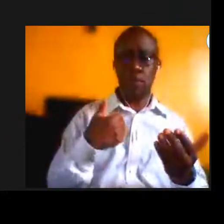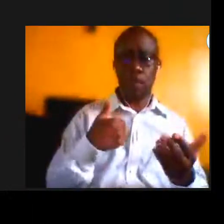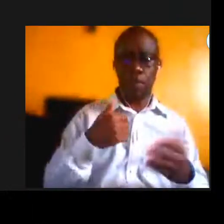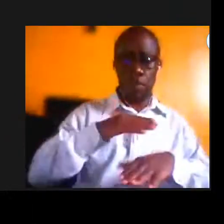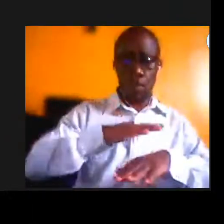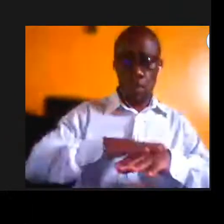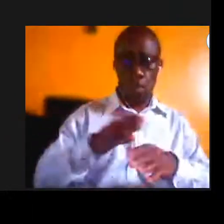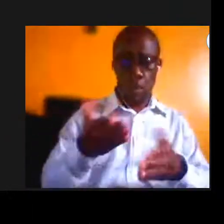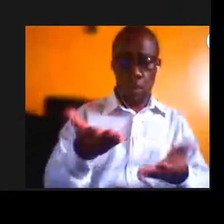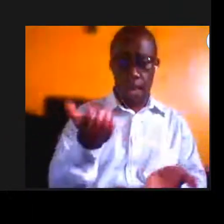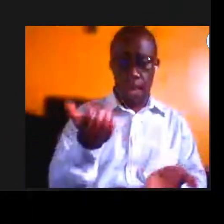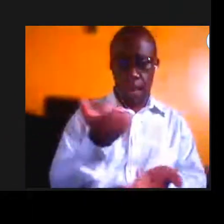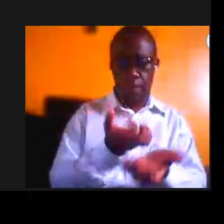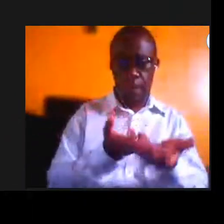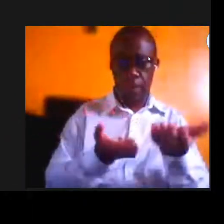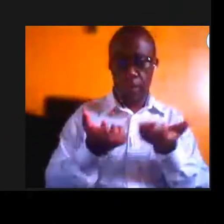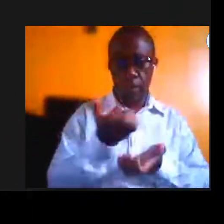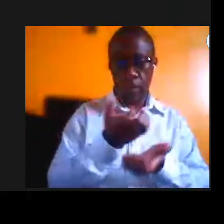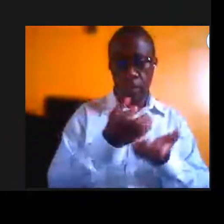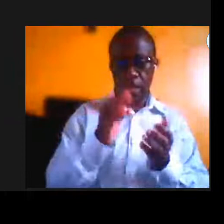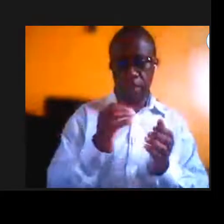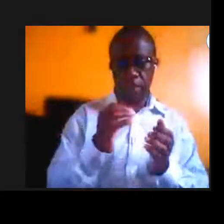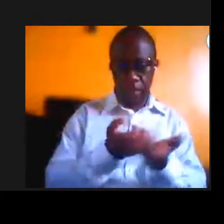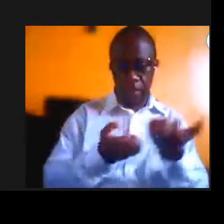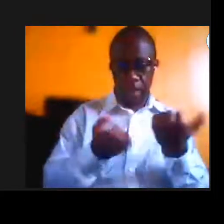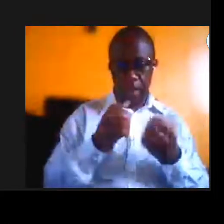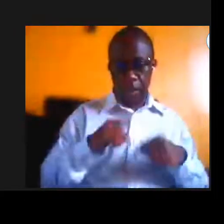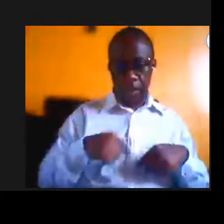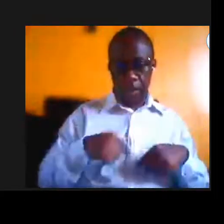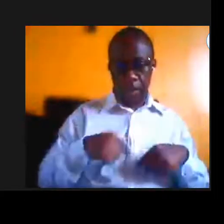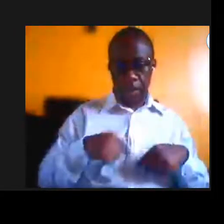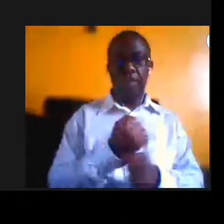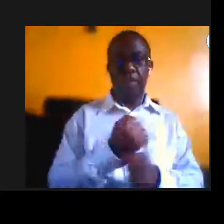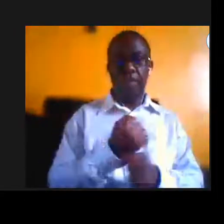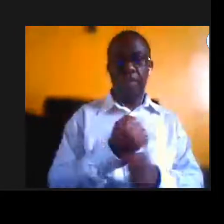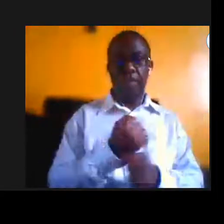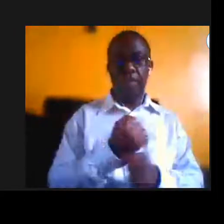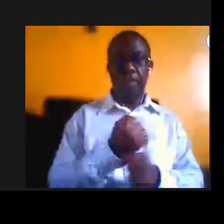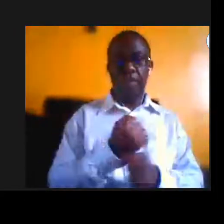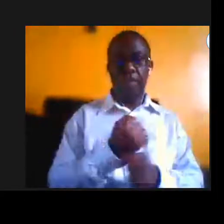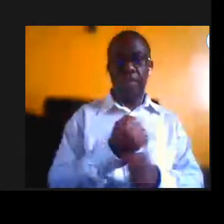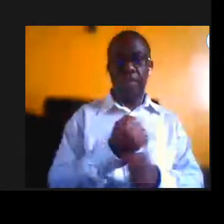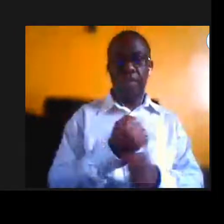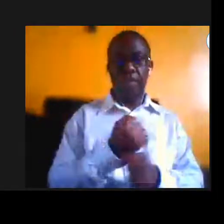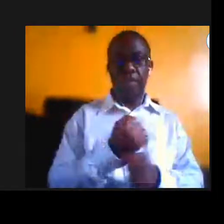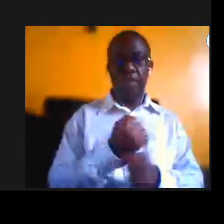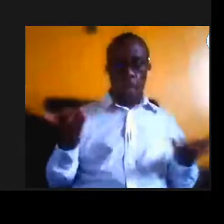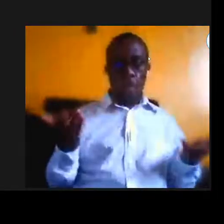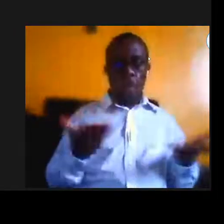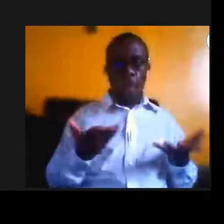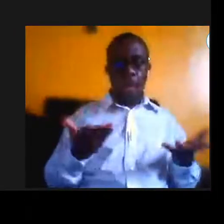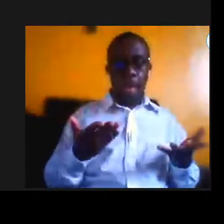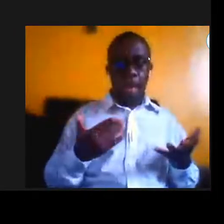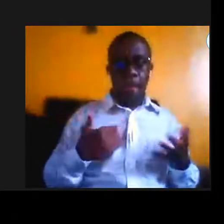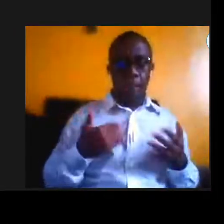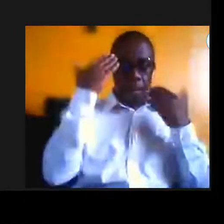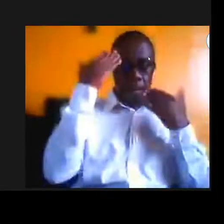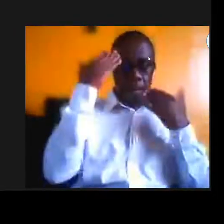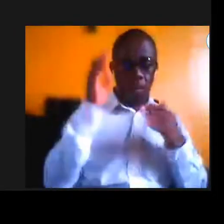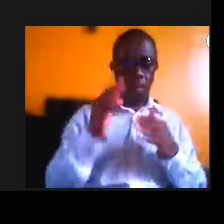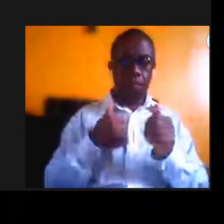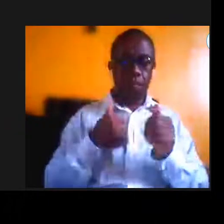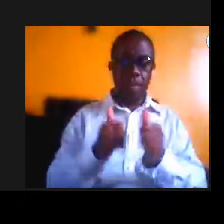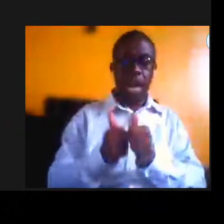Because when you can't evaluate yourself, you don't know where you are, you don't know if you are advanced or you